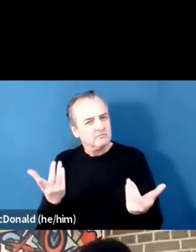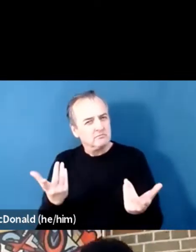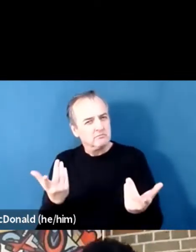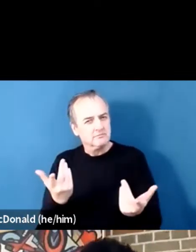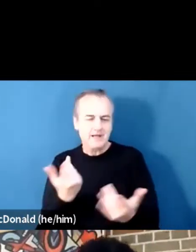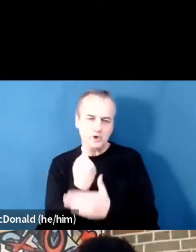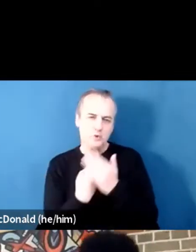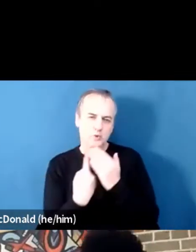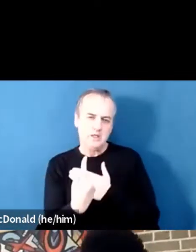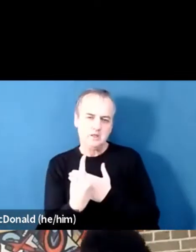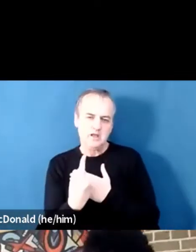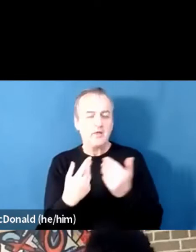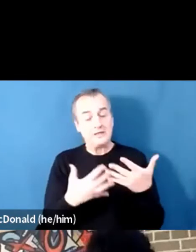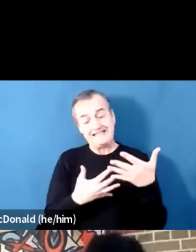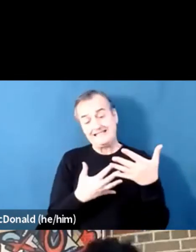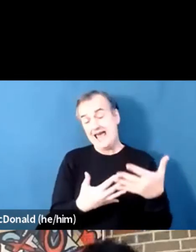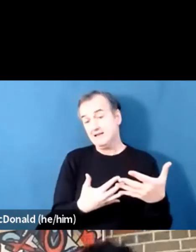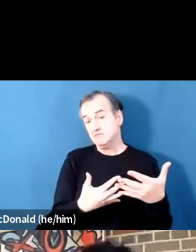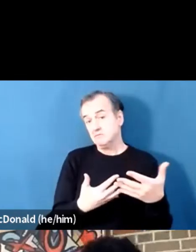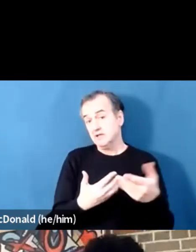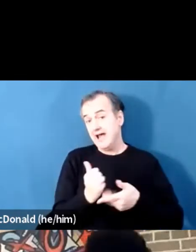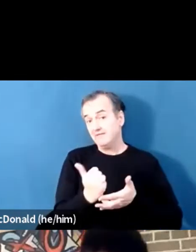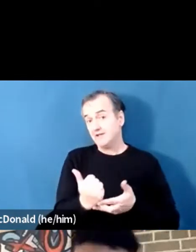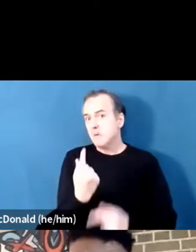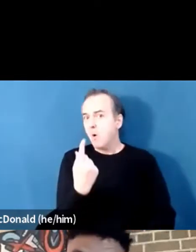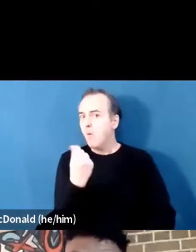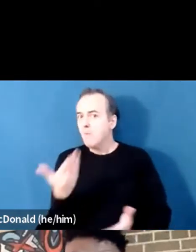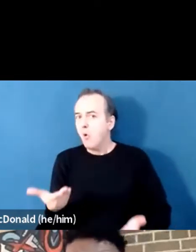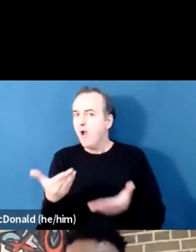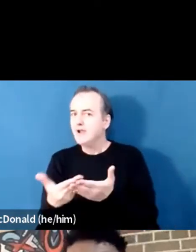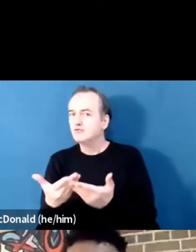And that's 10, but I've got a bonus tip of,